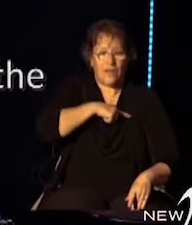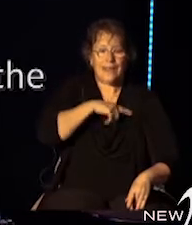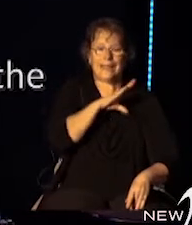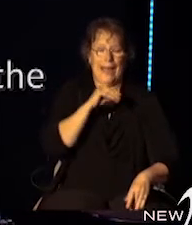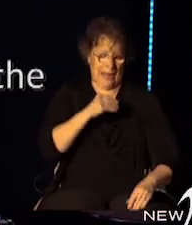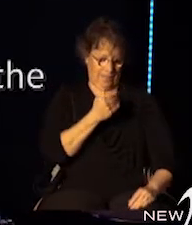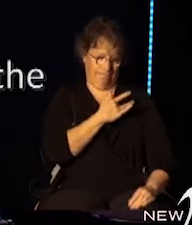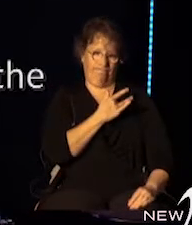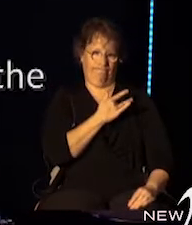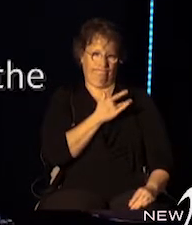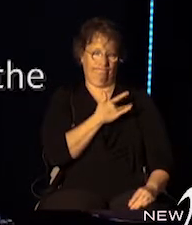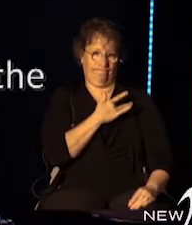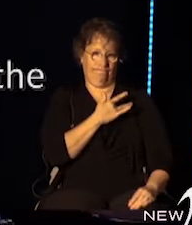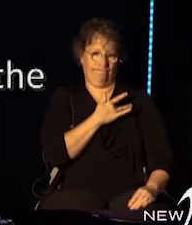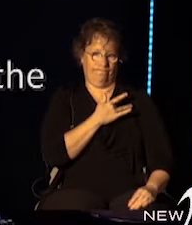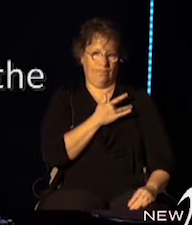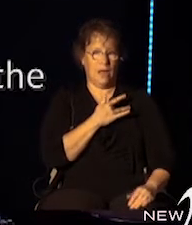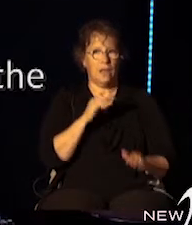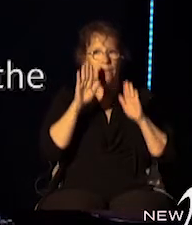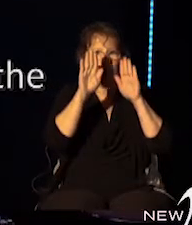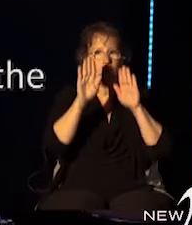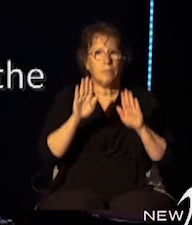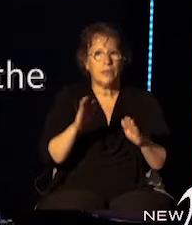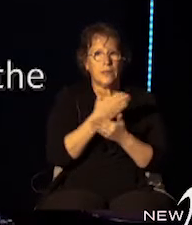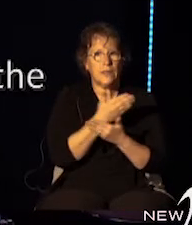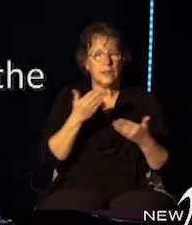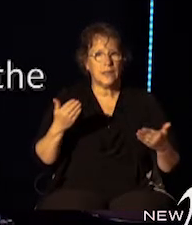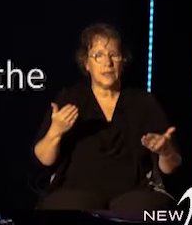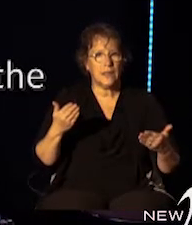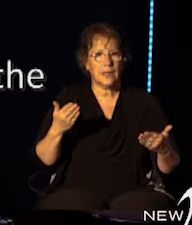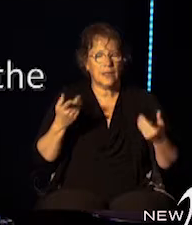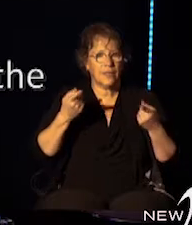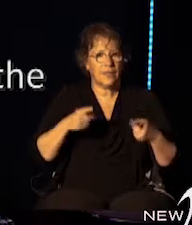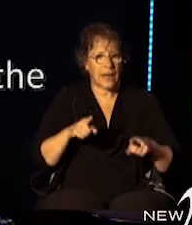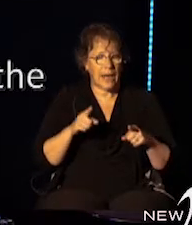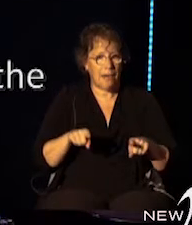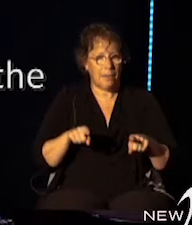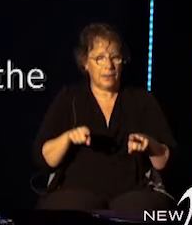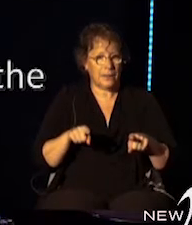world happened through sacrifice. Right?